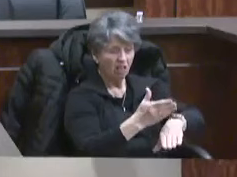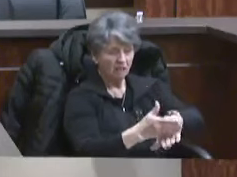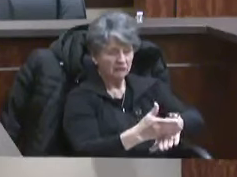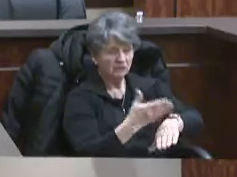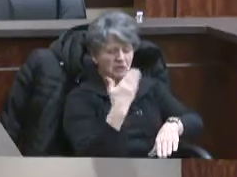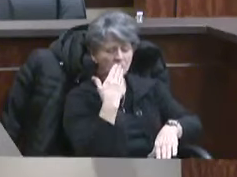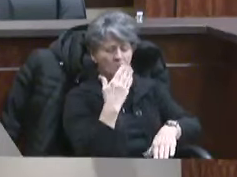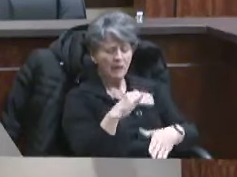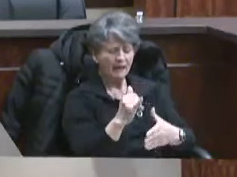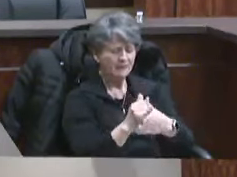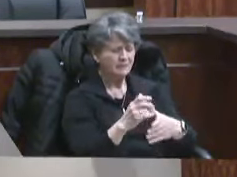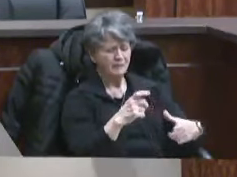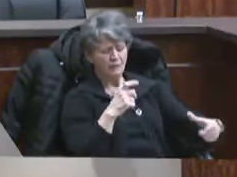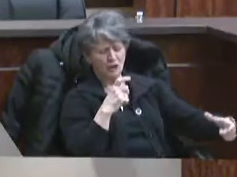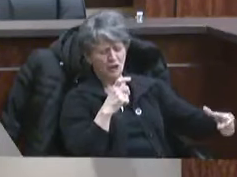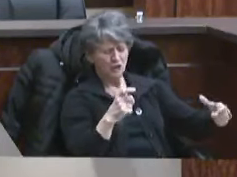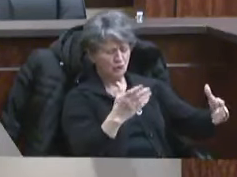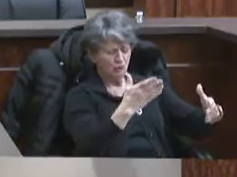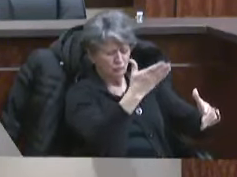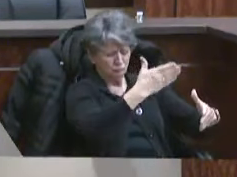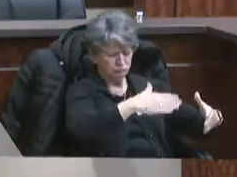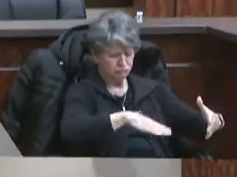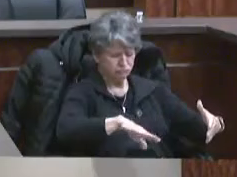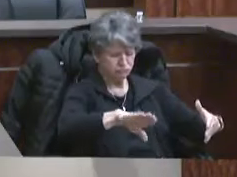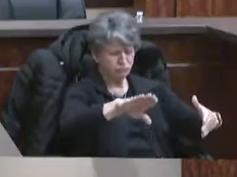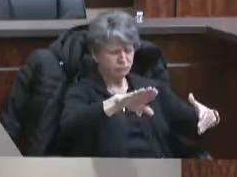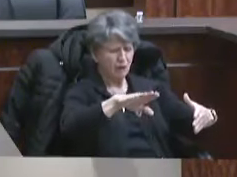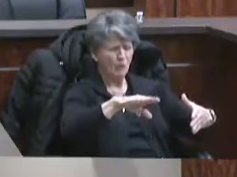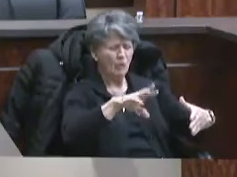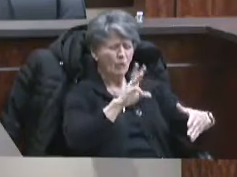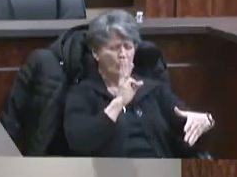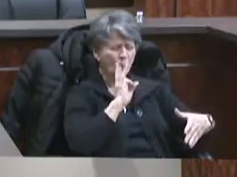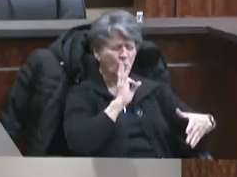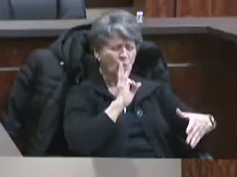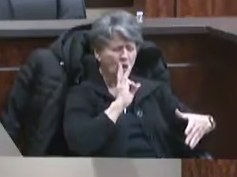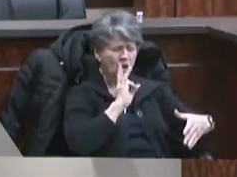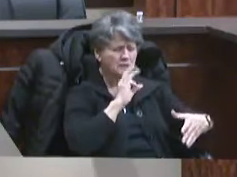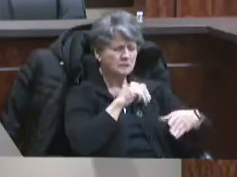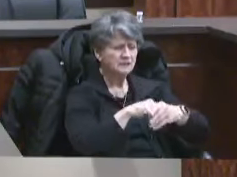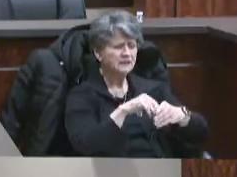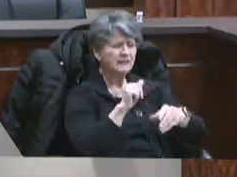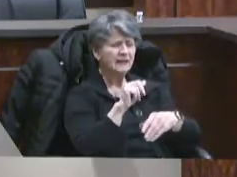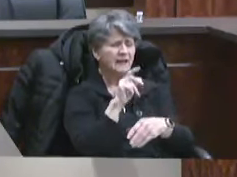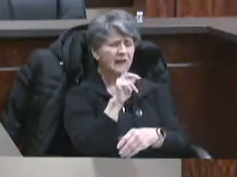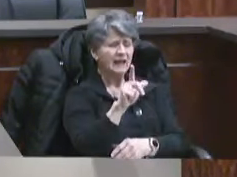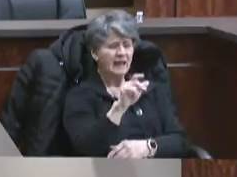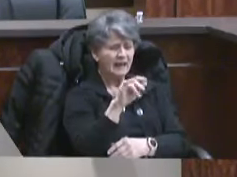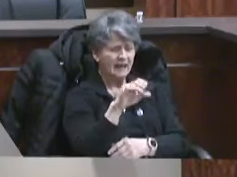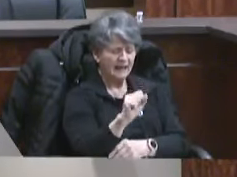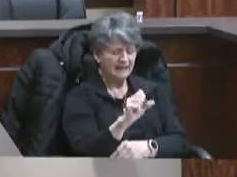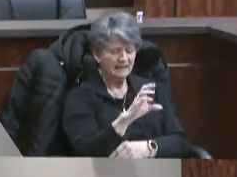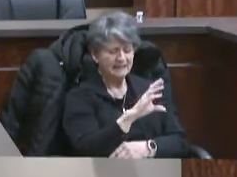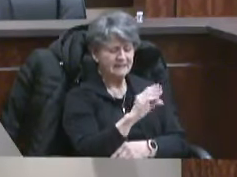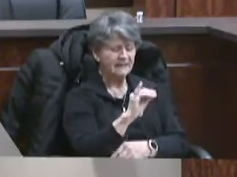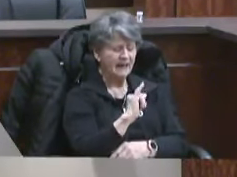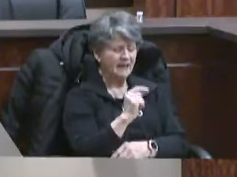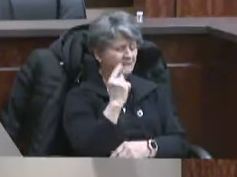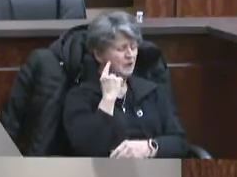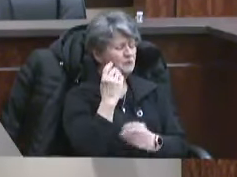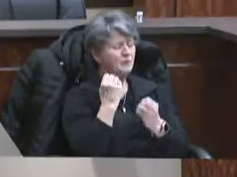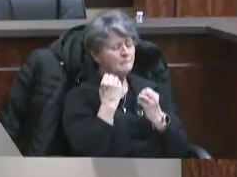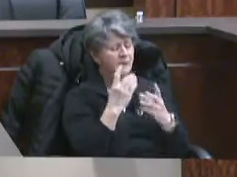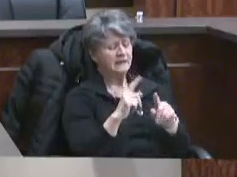huge ponds and standing water in these alleys. And I've heard so many different stories